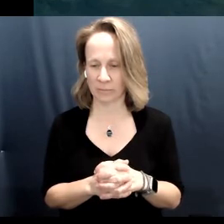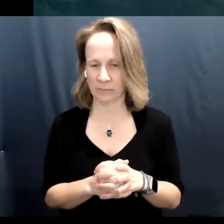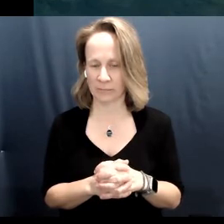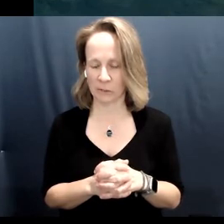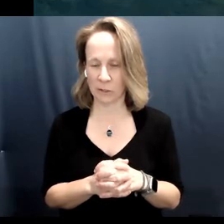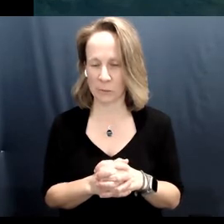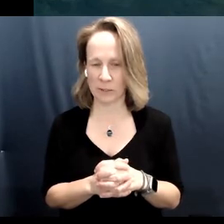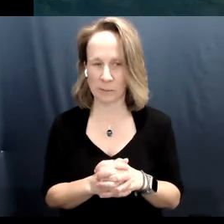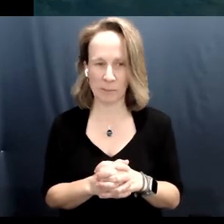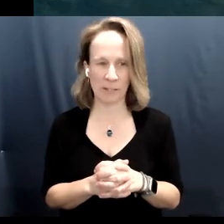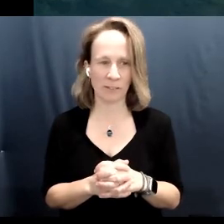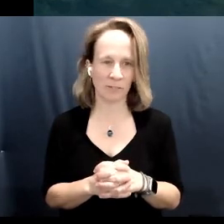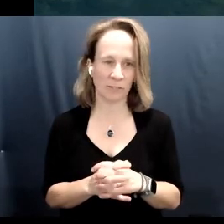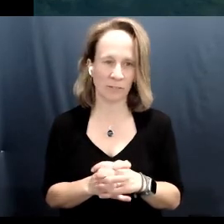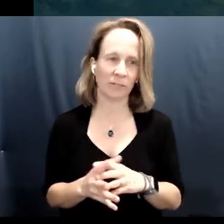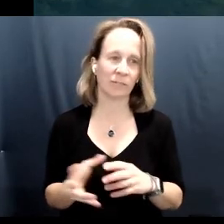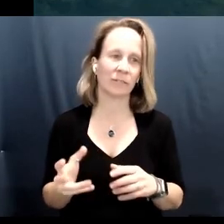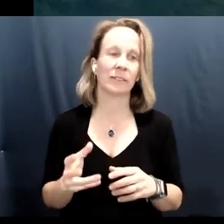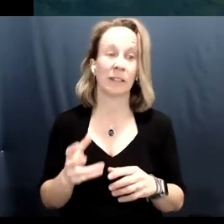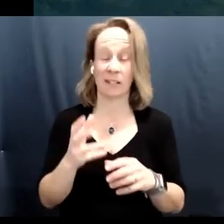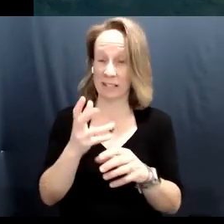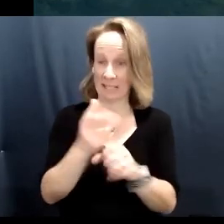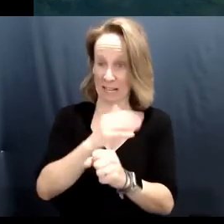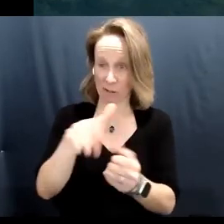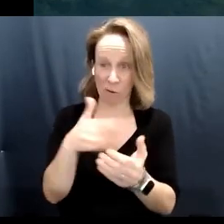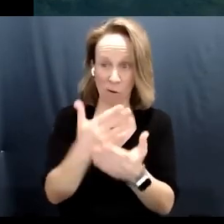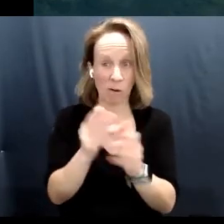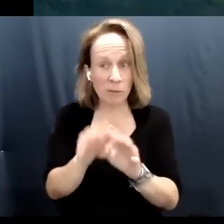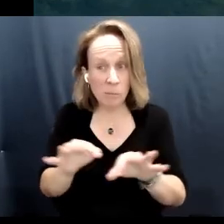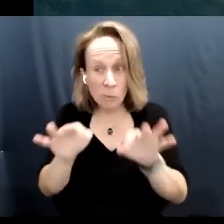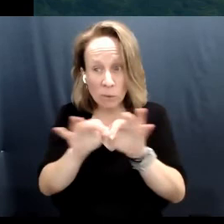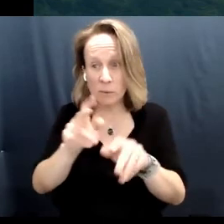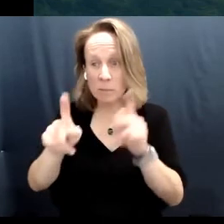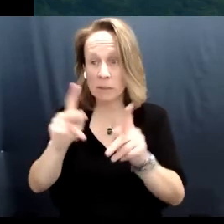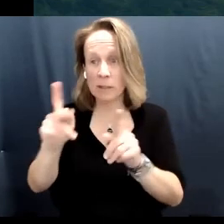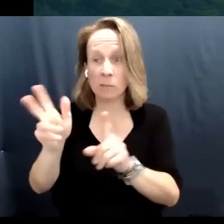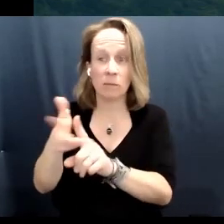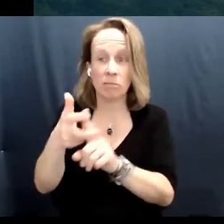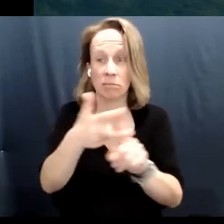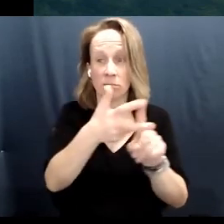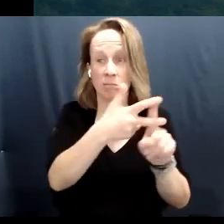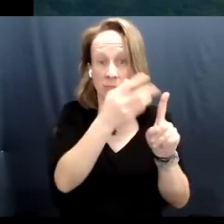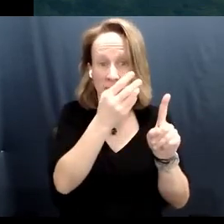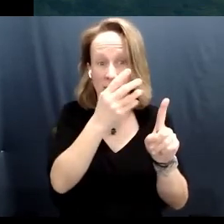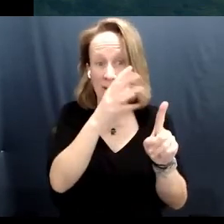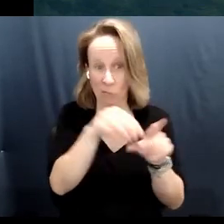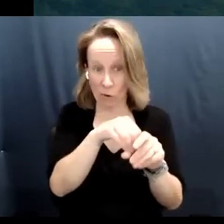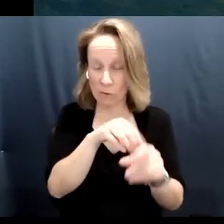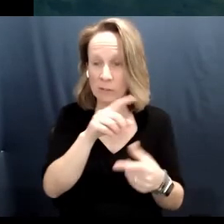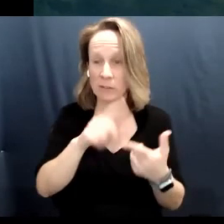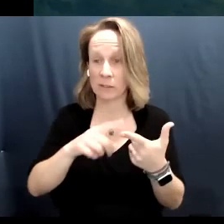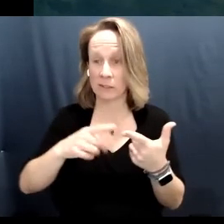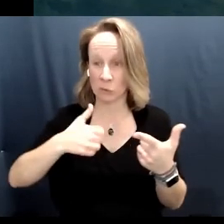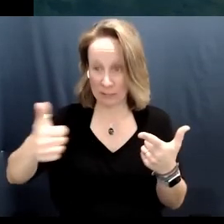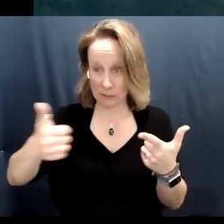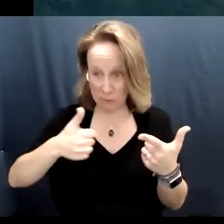Getting all the key players to get involved. Transportation, babysitters, absolutely.